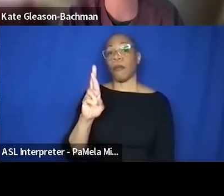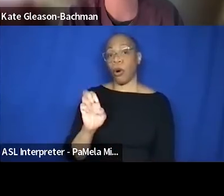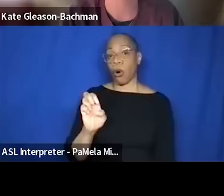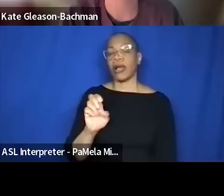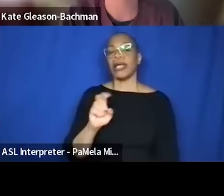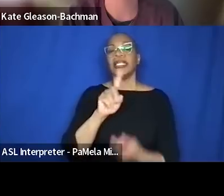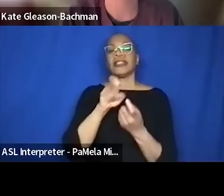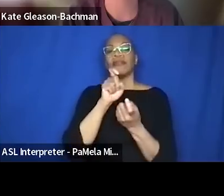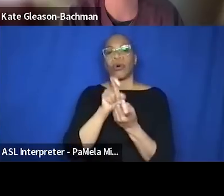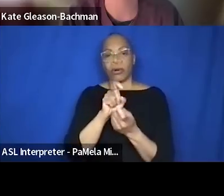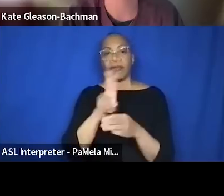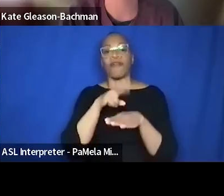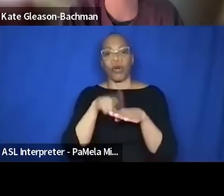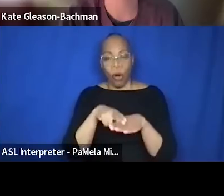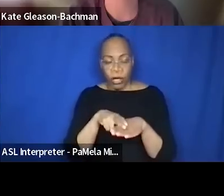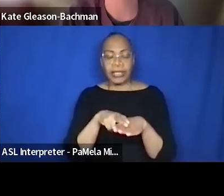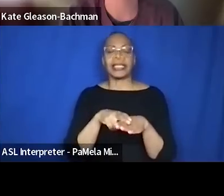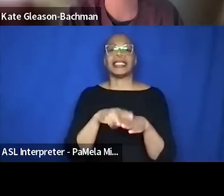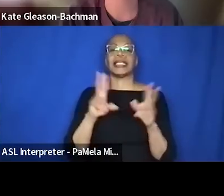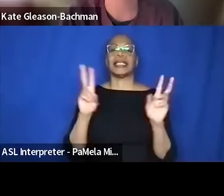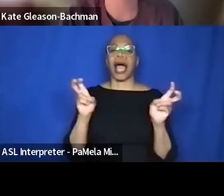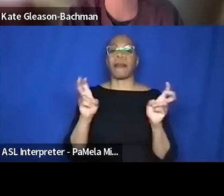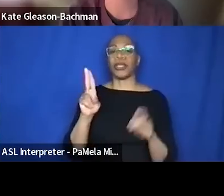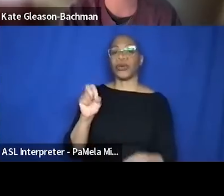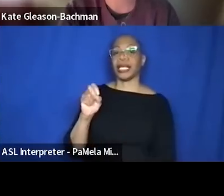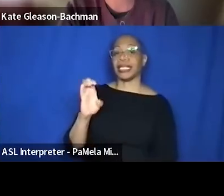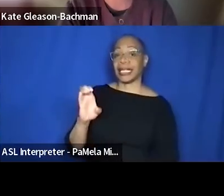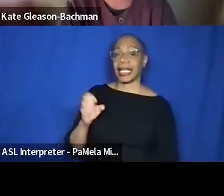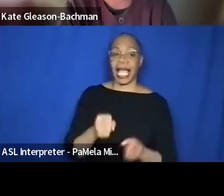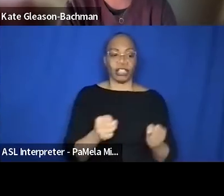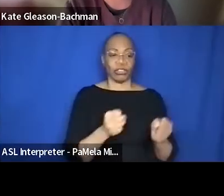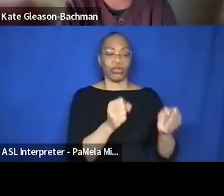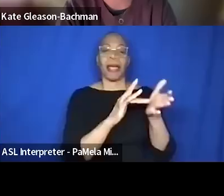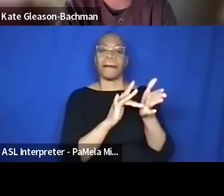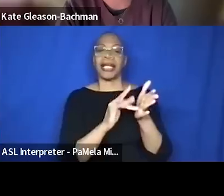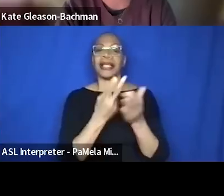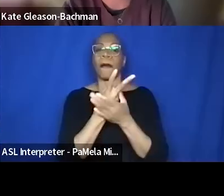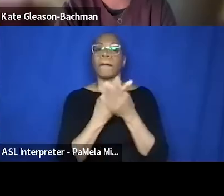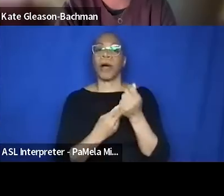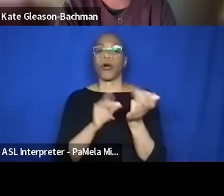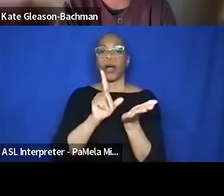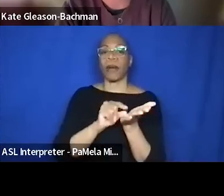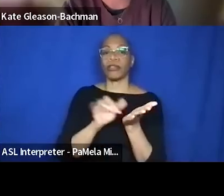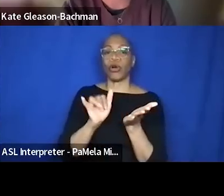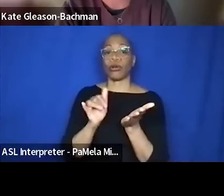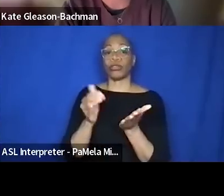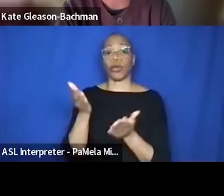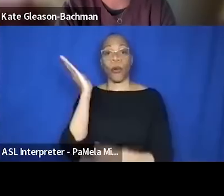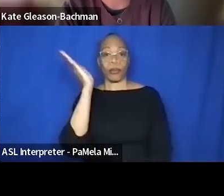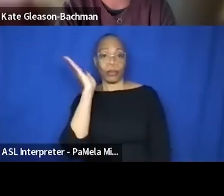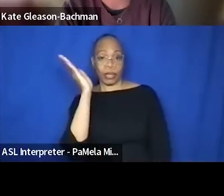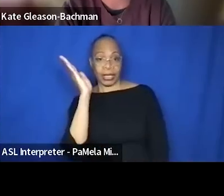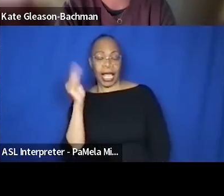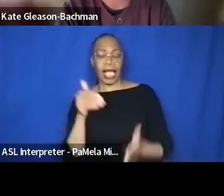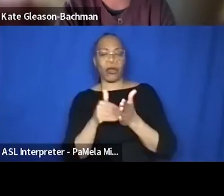USC Street Medicine and the Street Medicine Institute have both published and present often